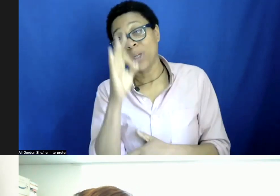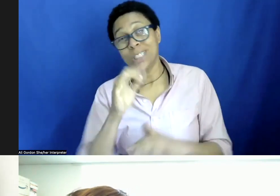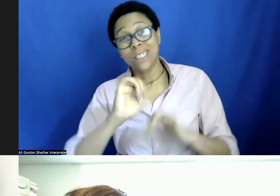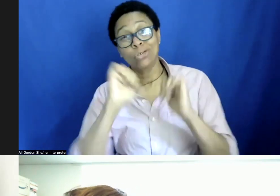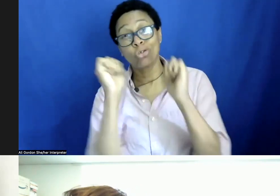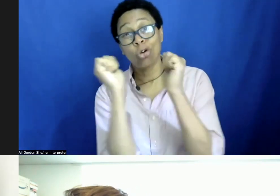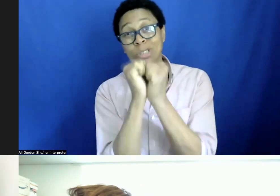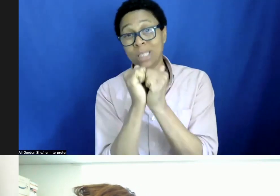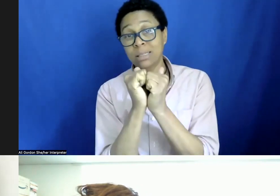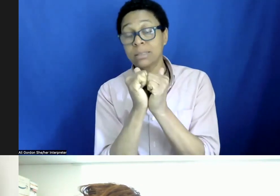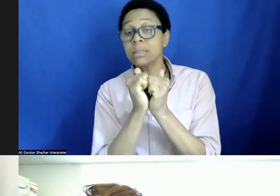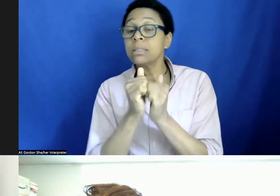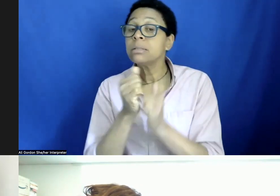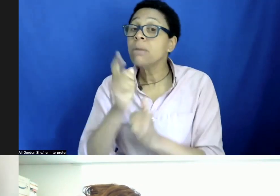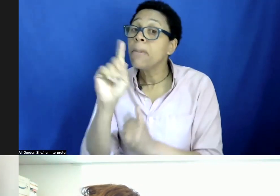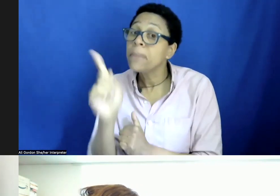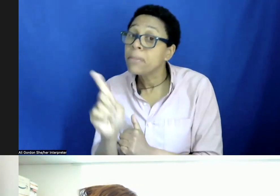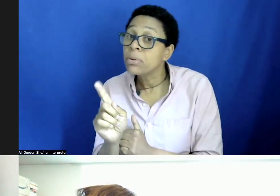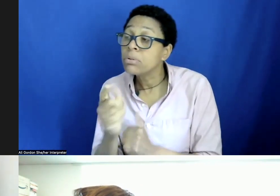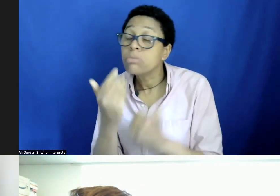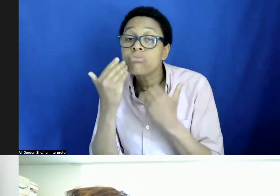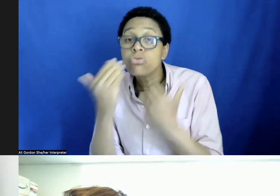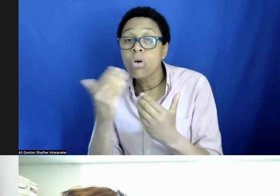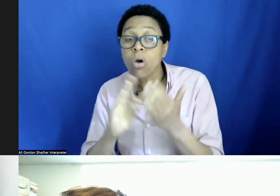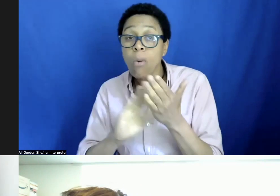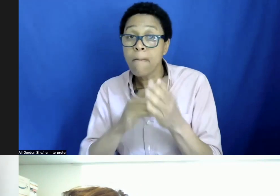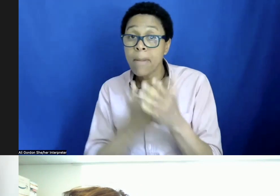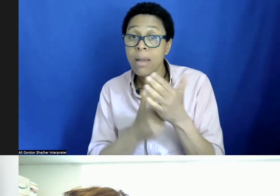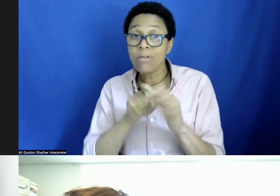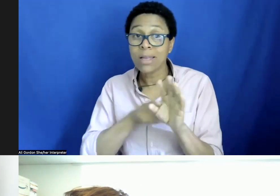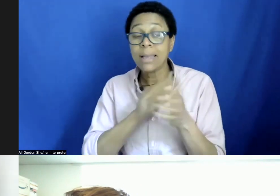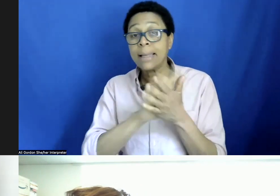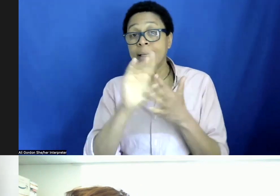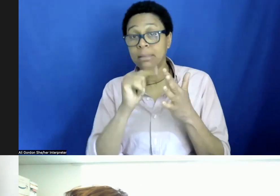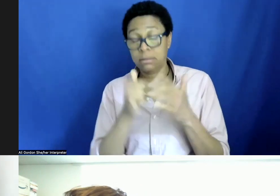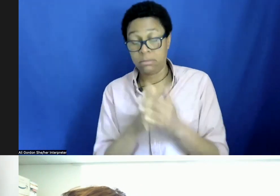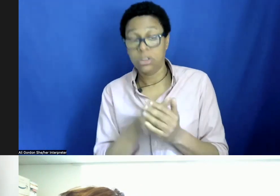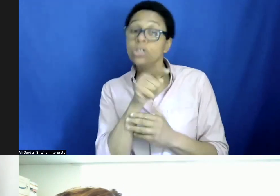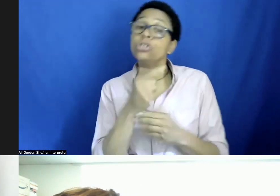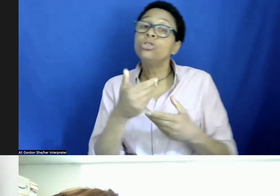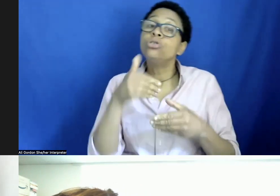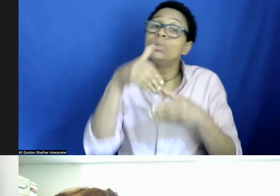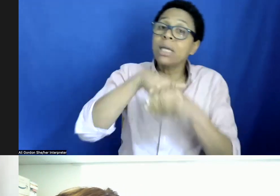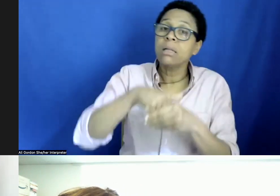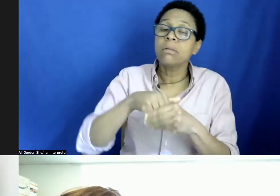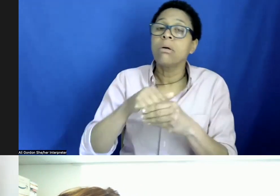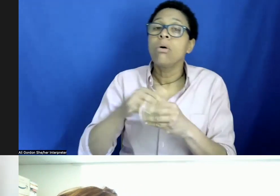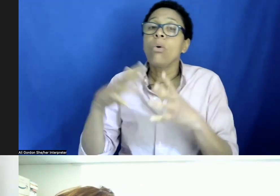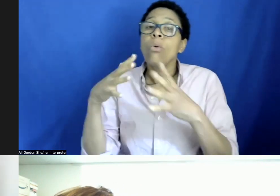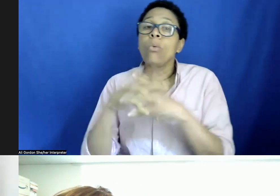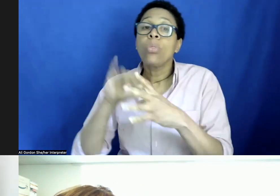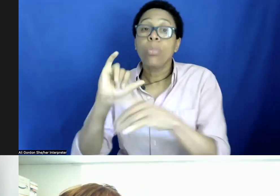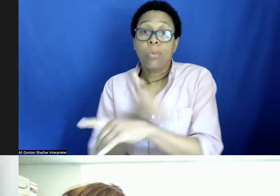might not have seen Mary's samplers, they were created, she was in the Wakefield Asylum in the